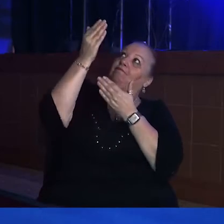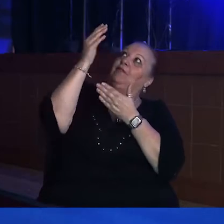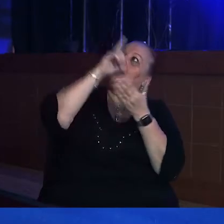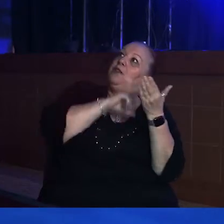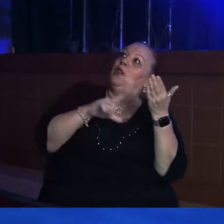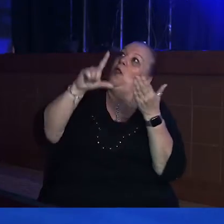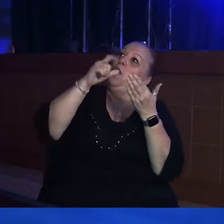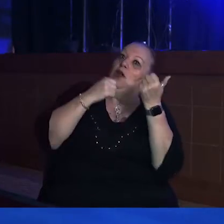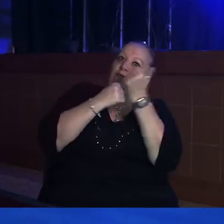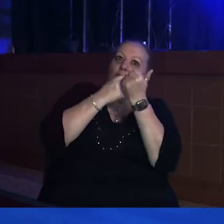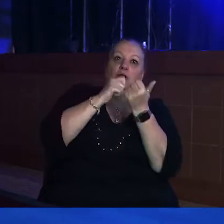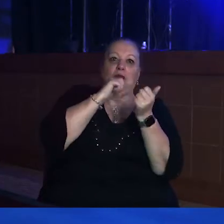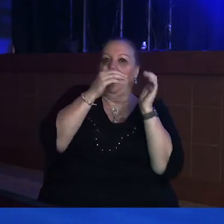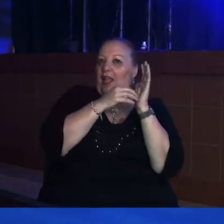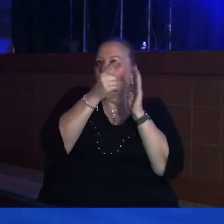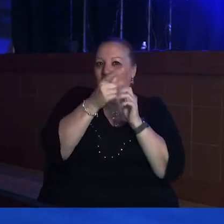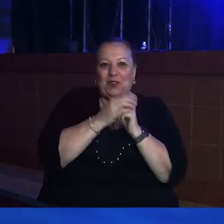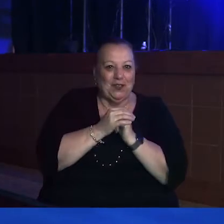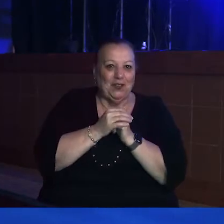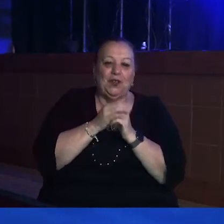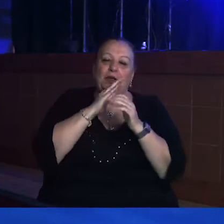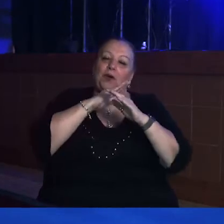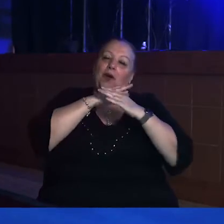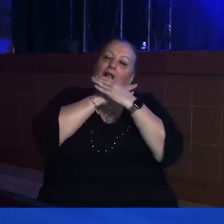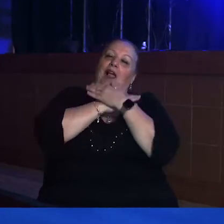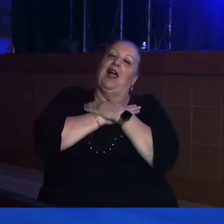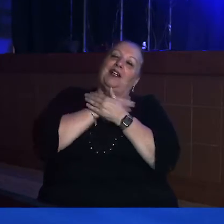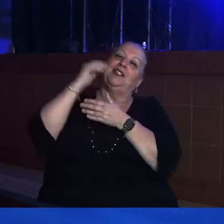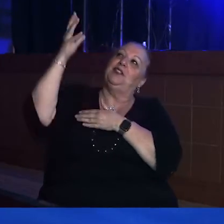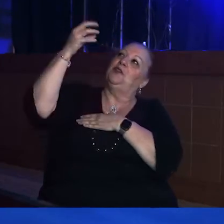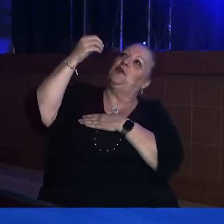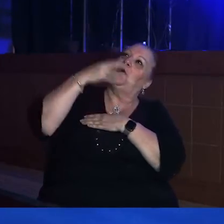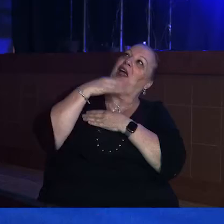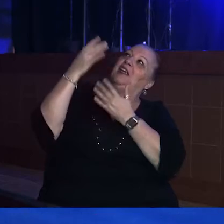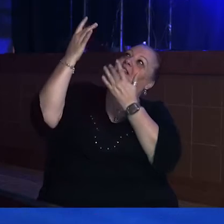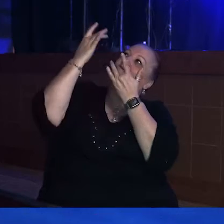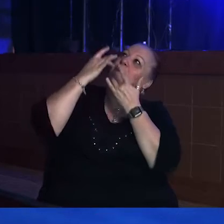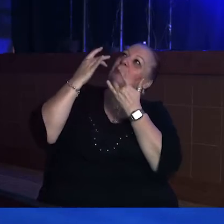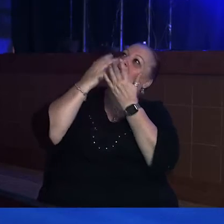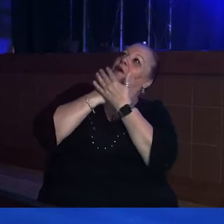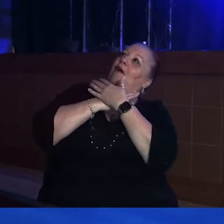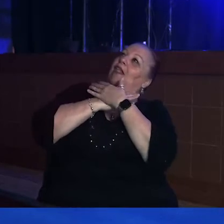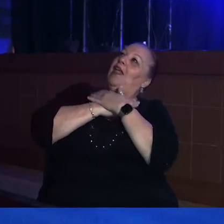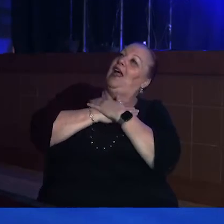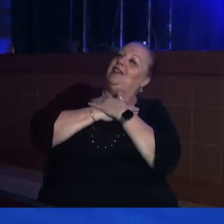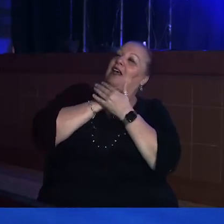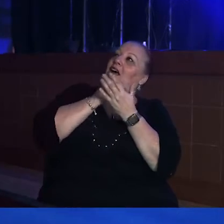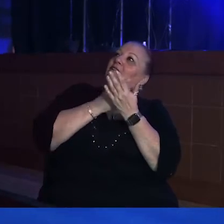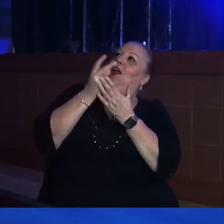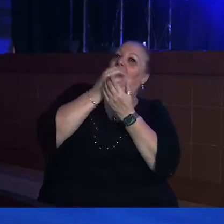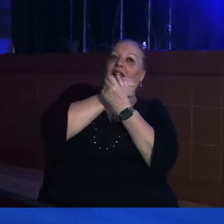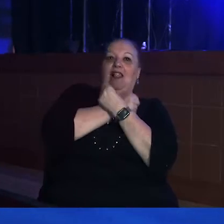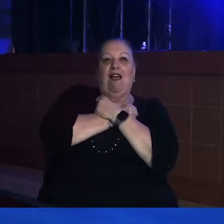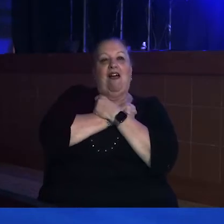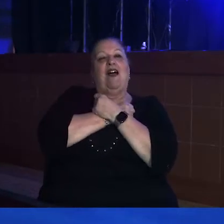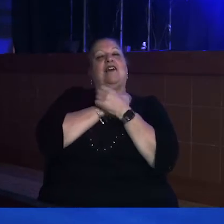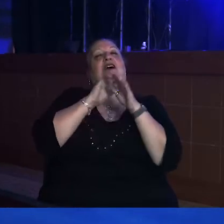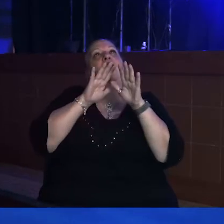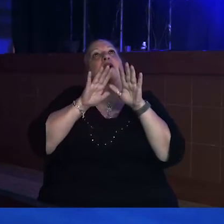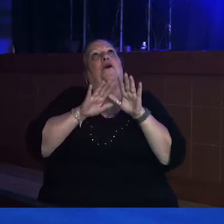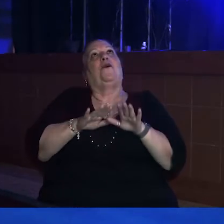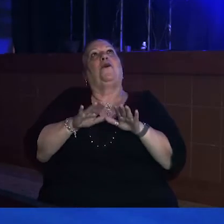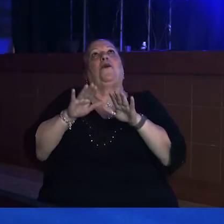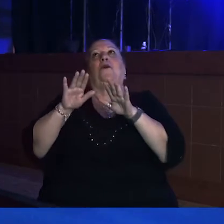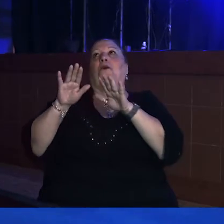not against you. You relax in his grace. You relax in his mercy. You relax in his unfailing love. You just kind of relax. And then